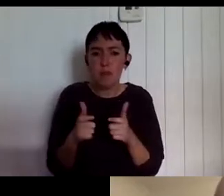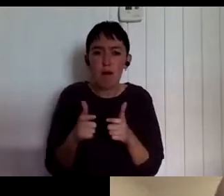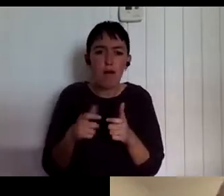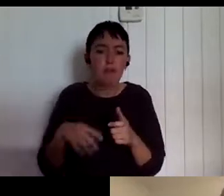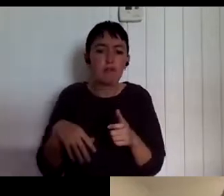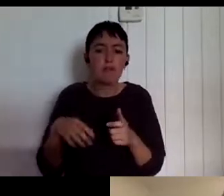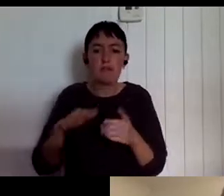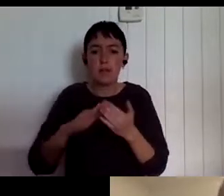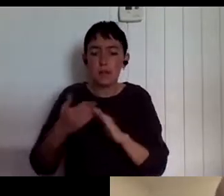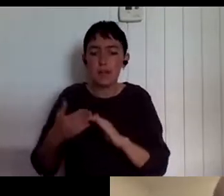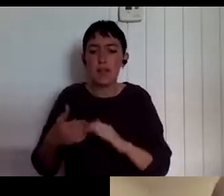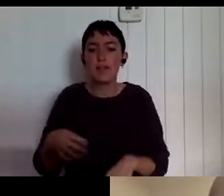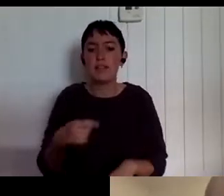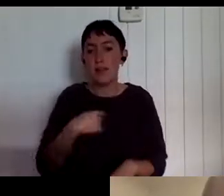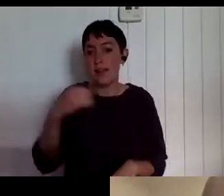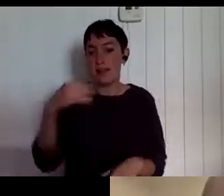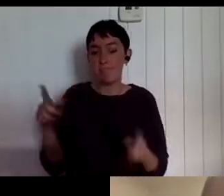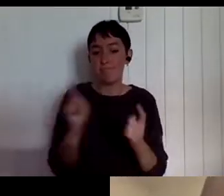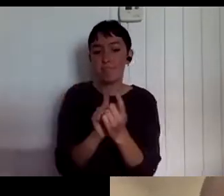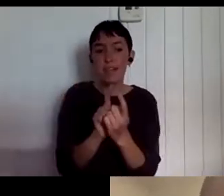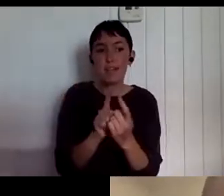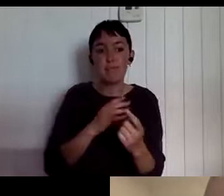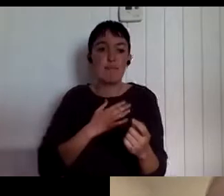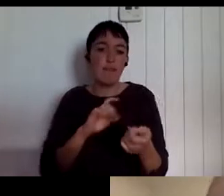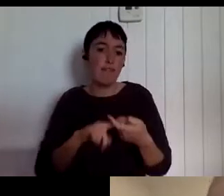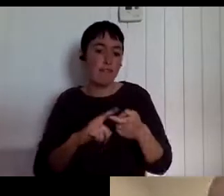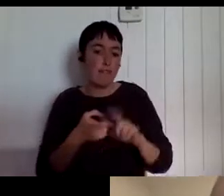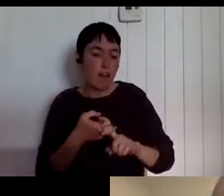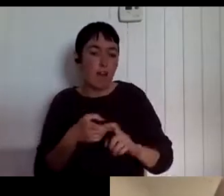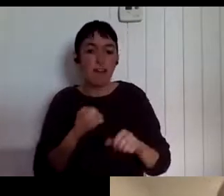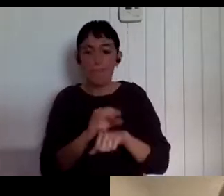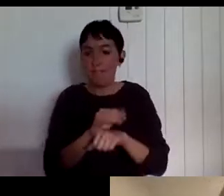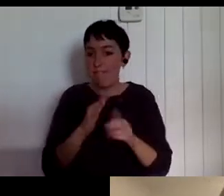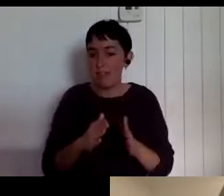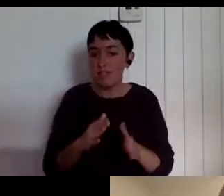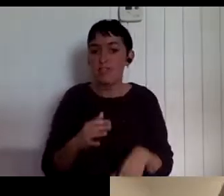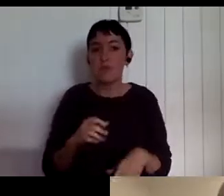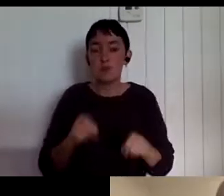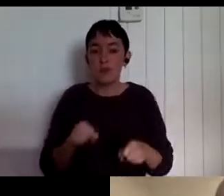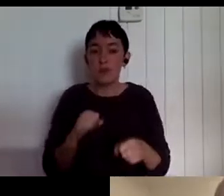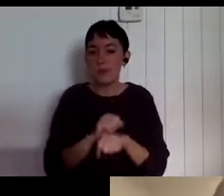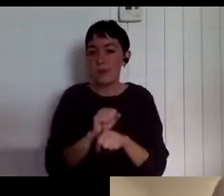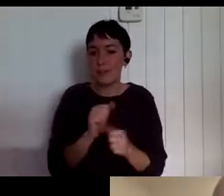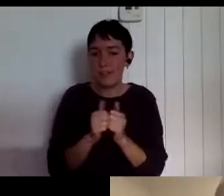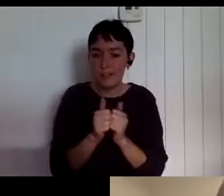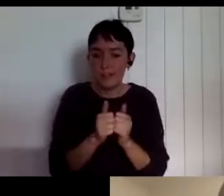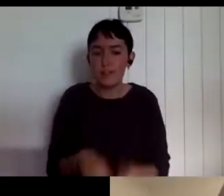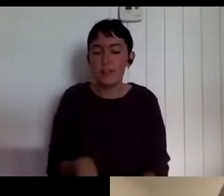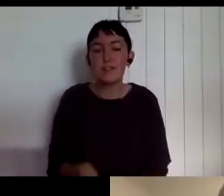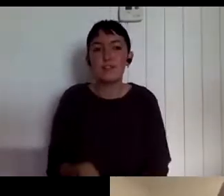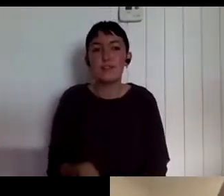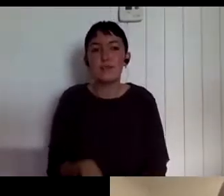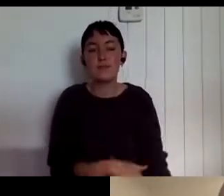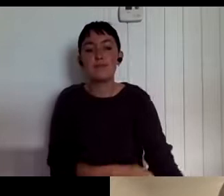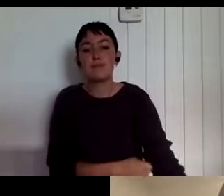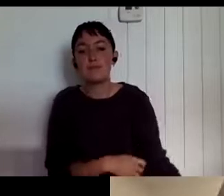advisors, and we were able to work together on this kind of research. But in terms of, you know, getting those opportunities, a lot of times you